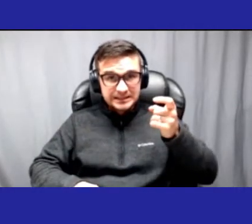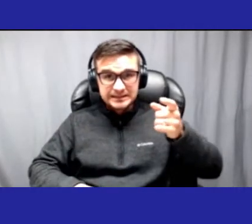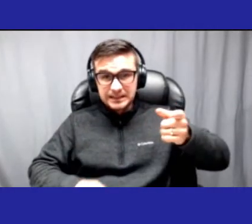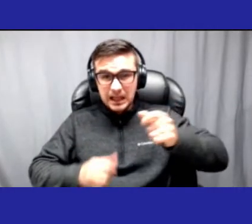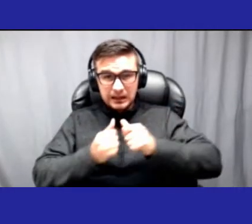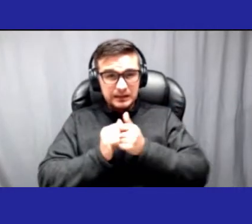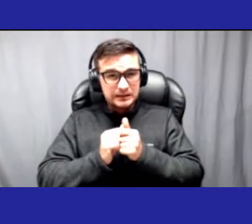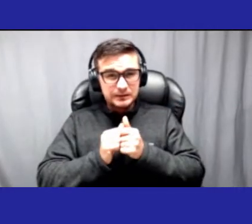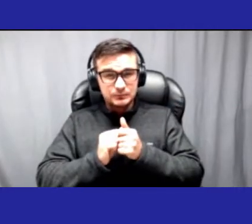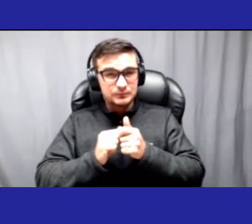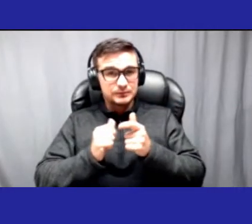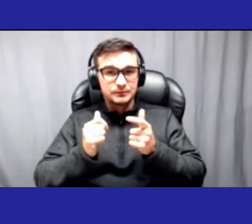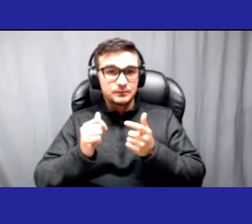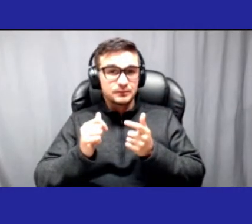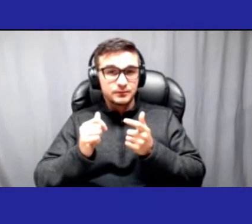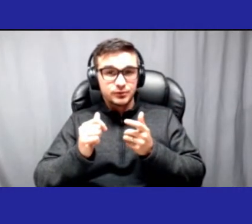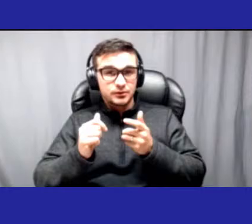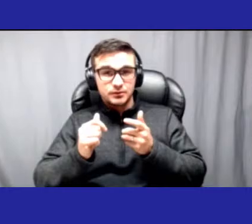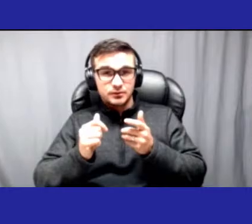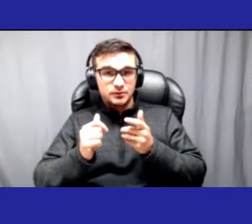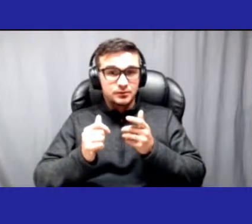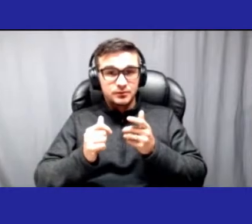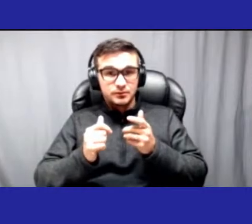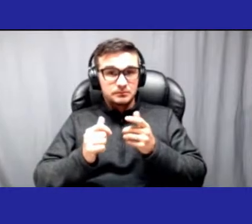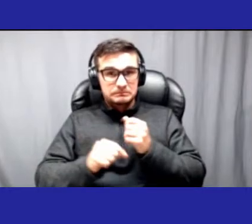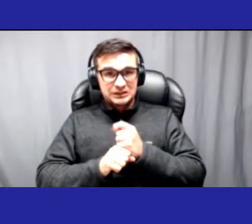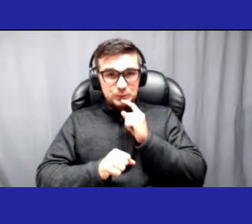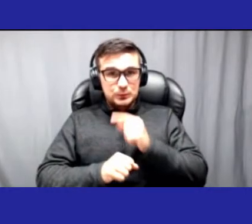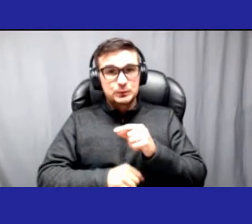of have the quality assurance on the reports?